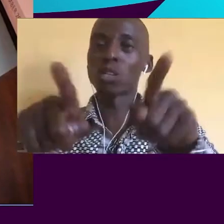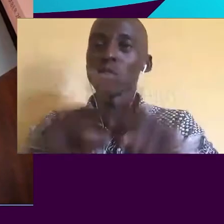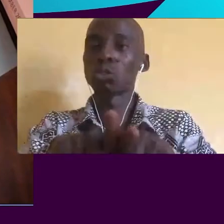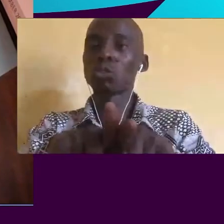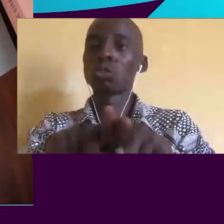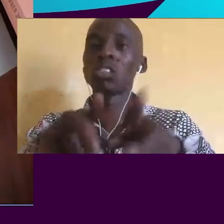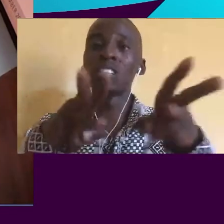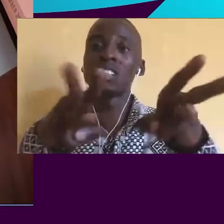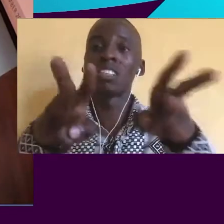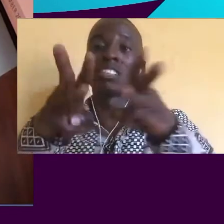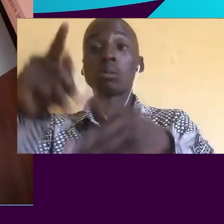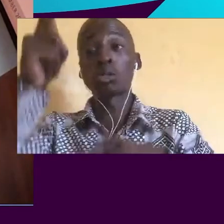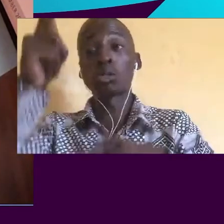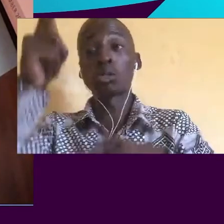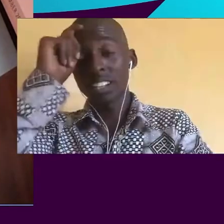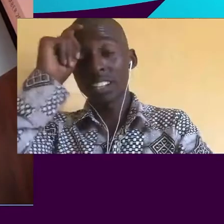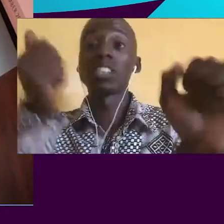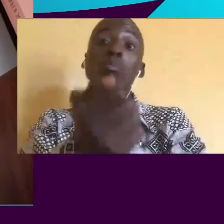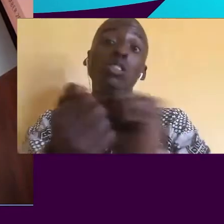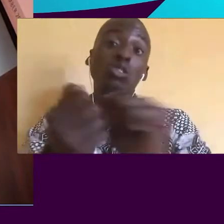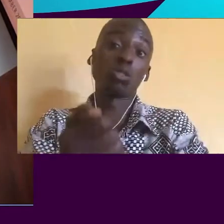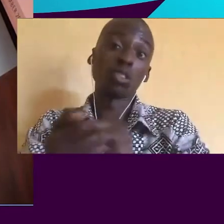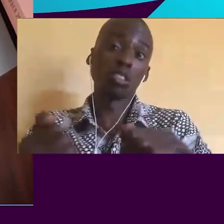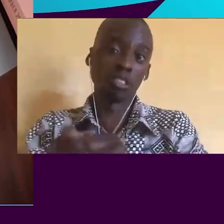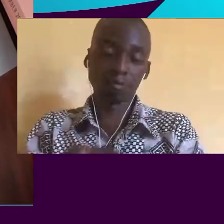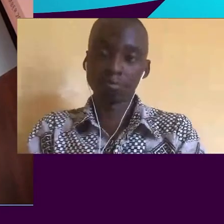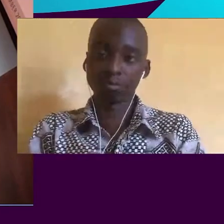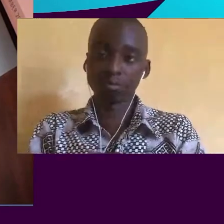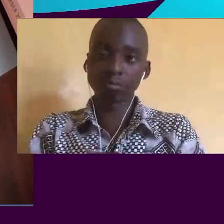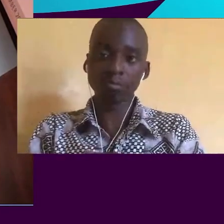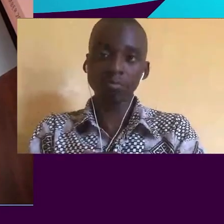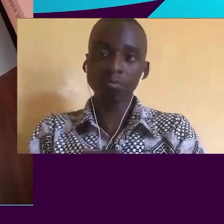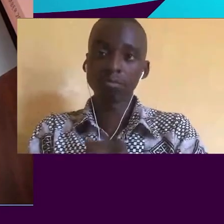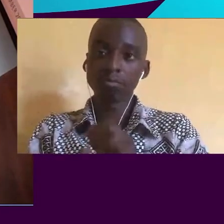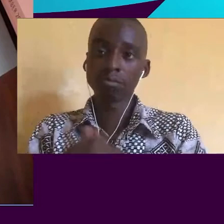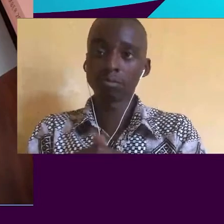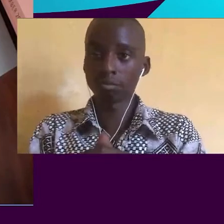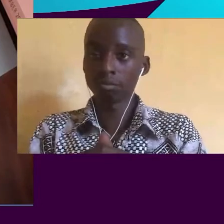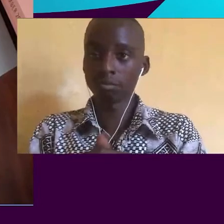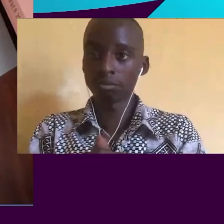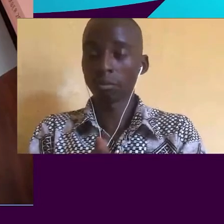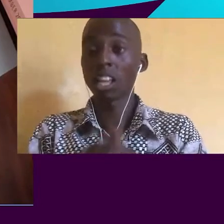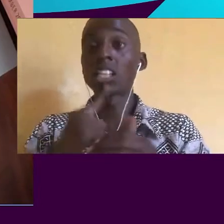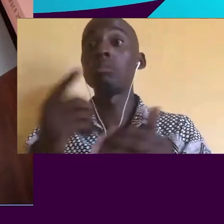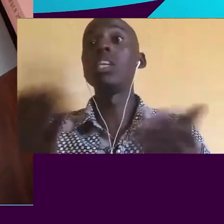talent that is being promoted.